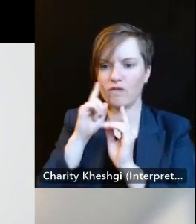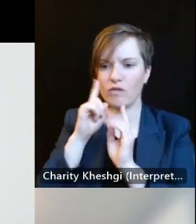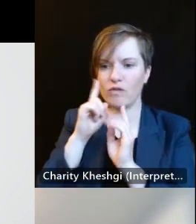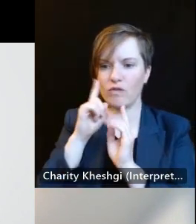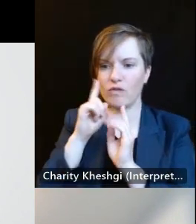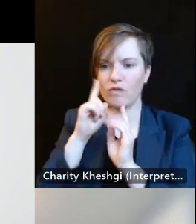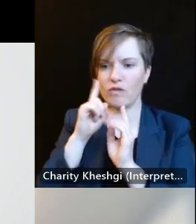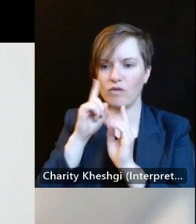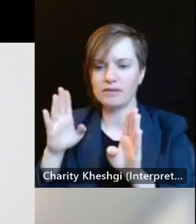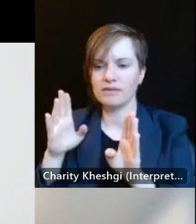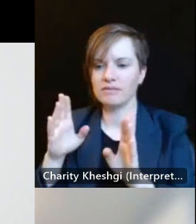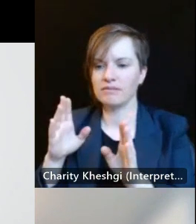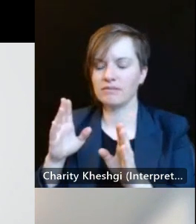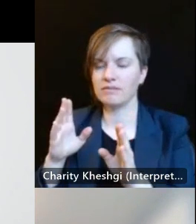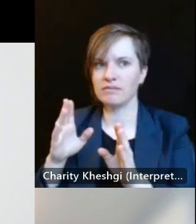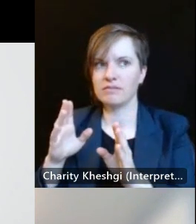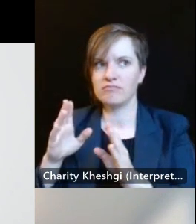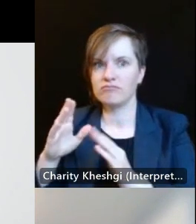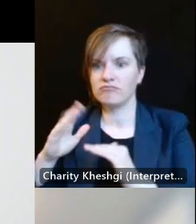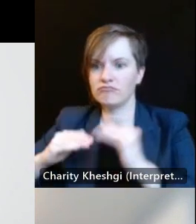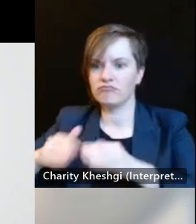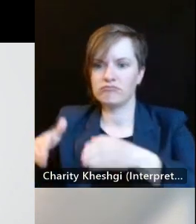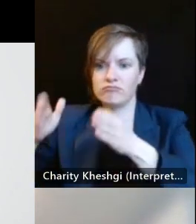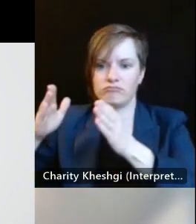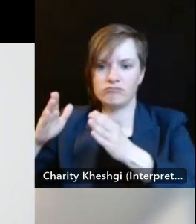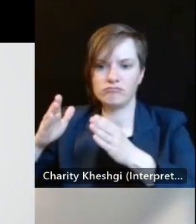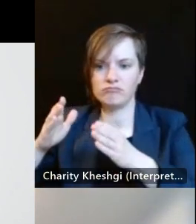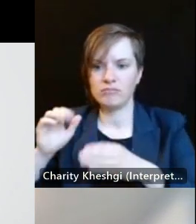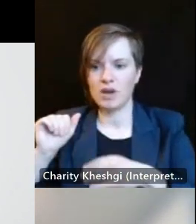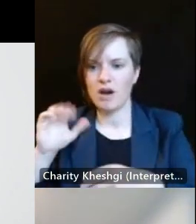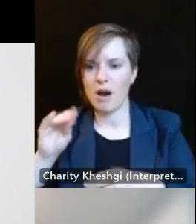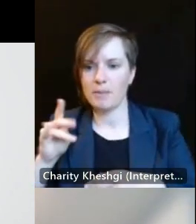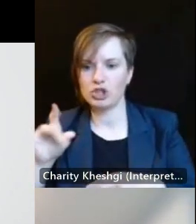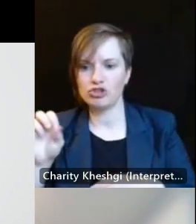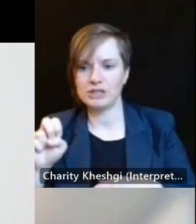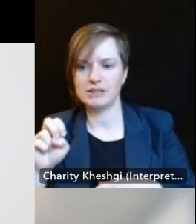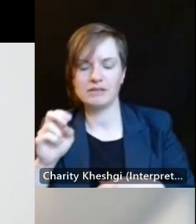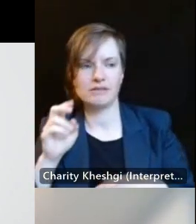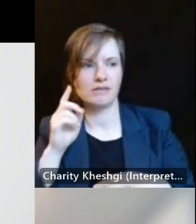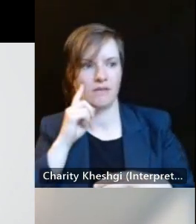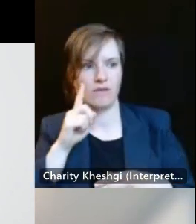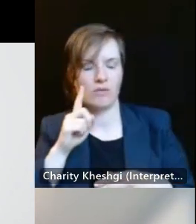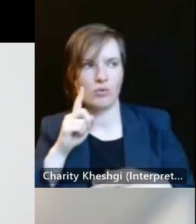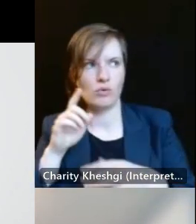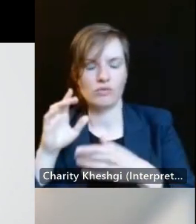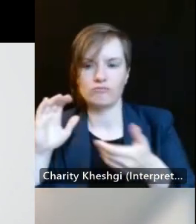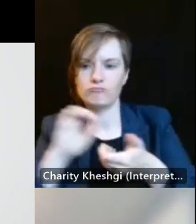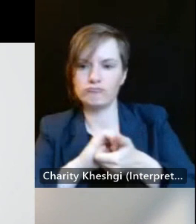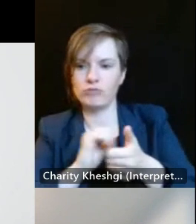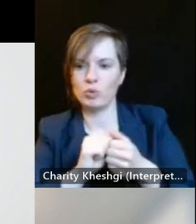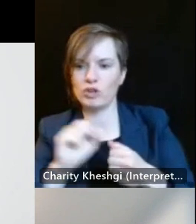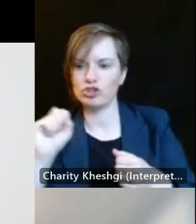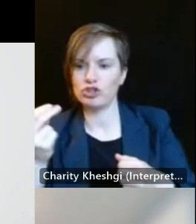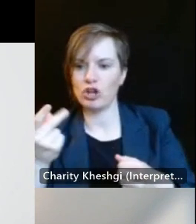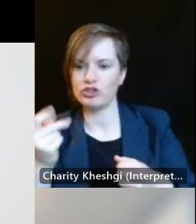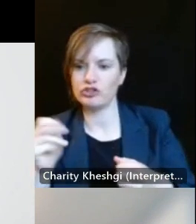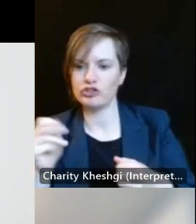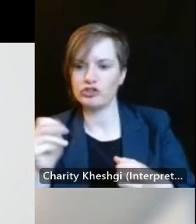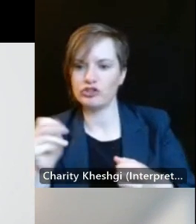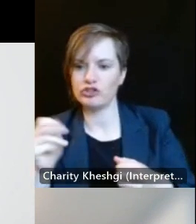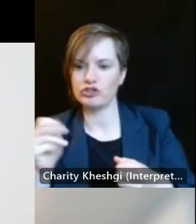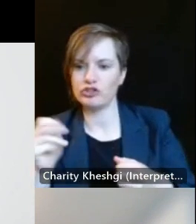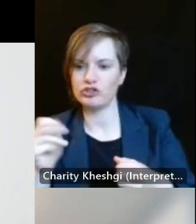any shelters, or in coordination with other organizations like the American Red Cross